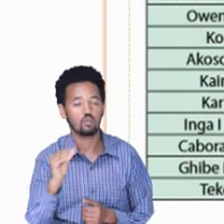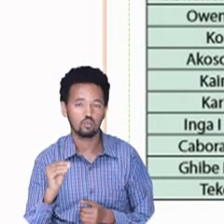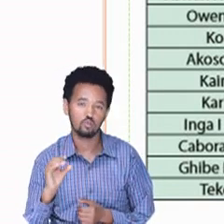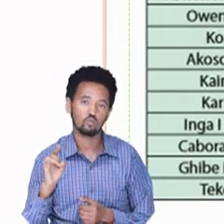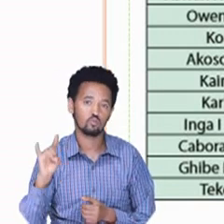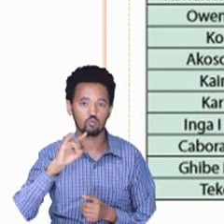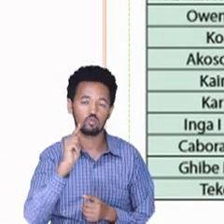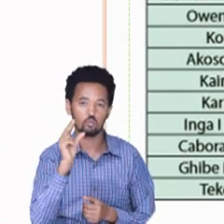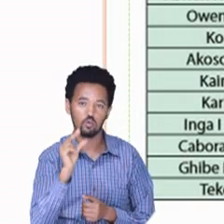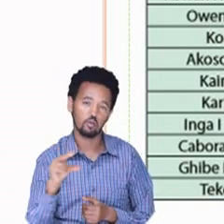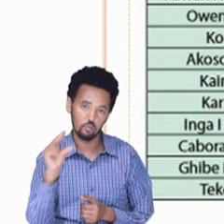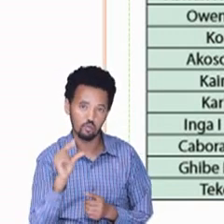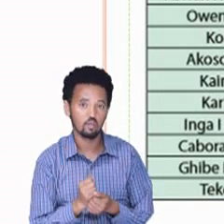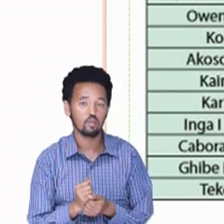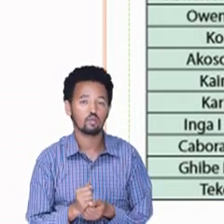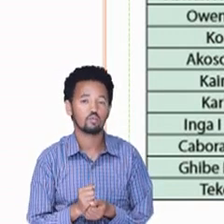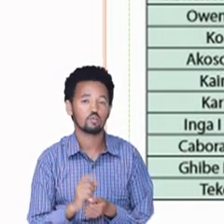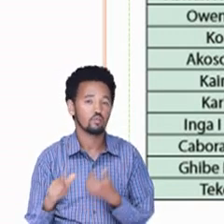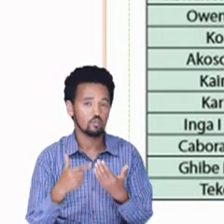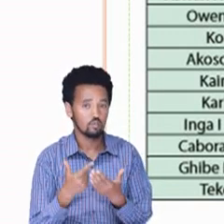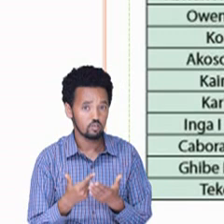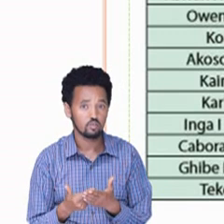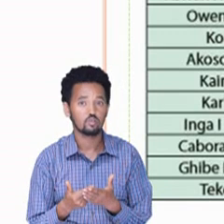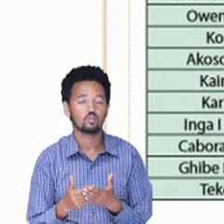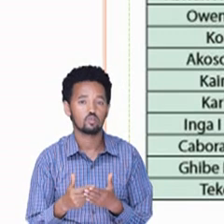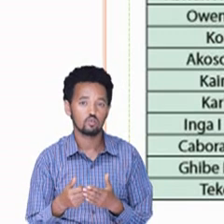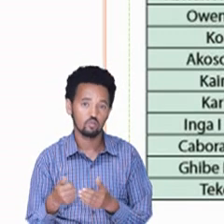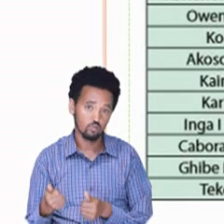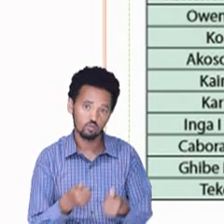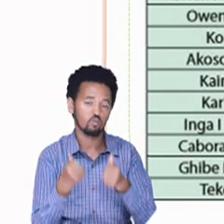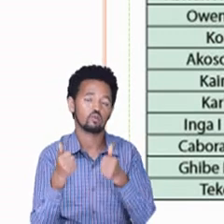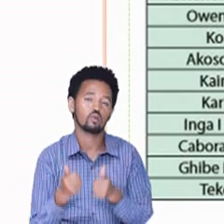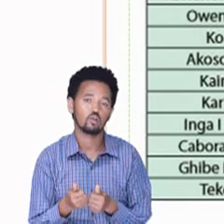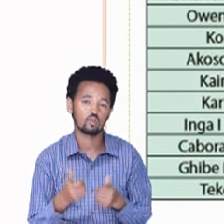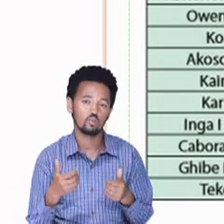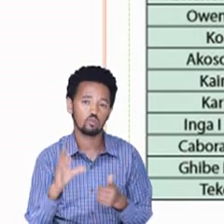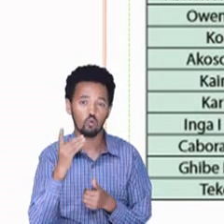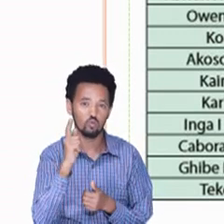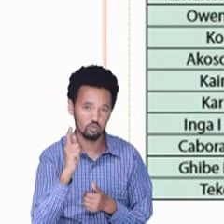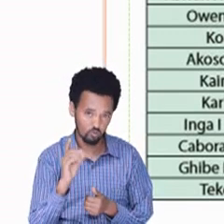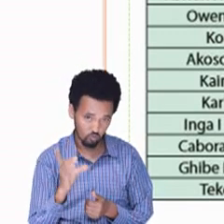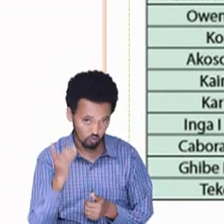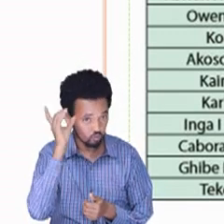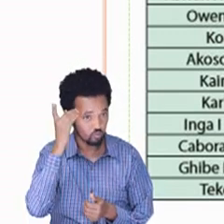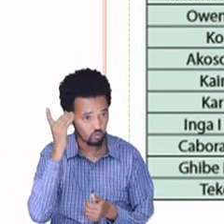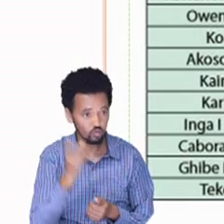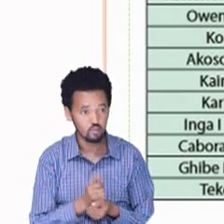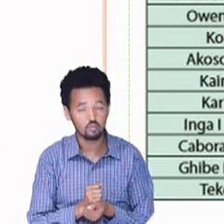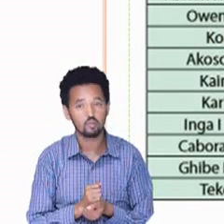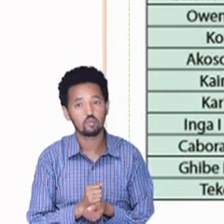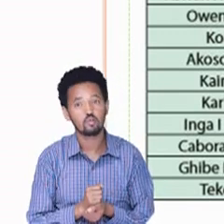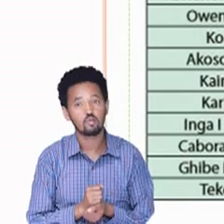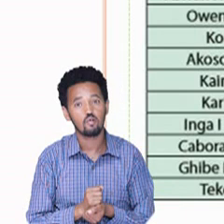Inga 1 and 2, constructed over Congo, which is found in Congo. Gibe